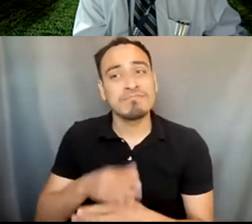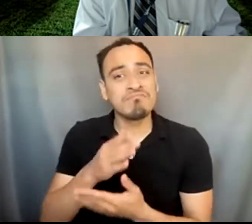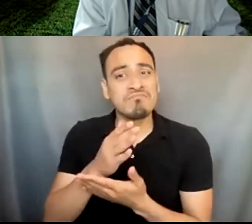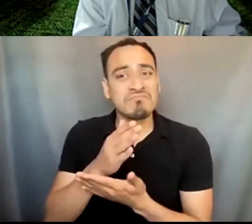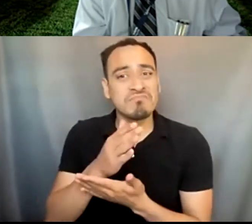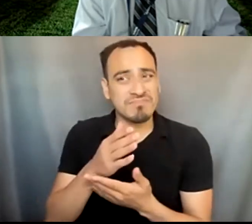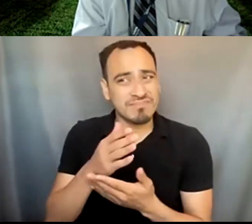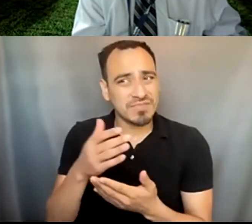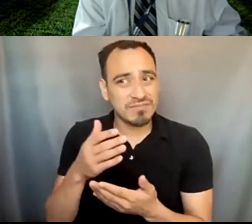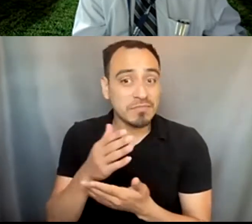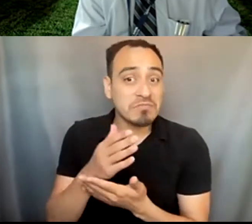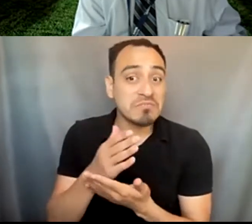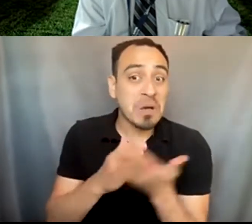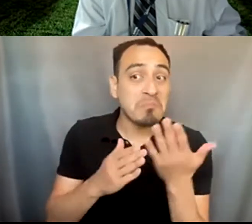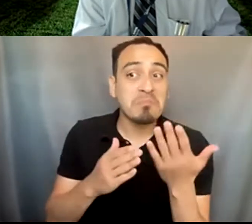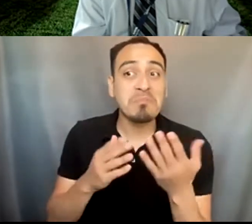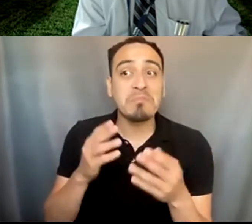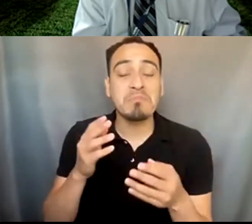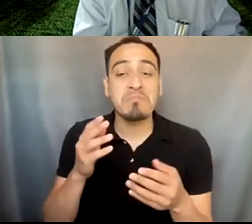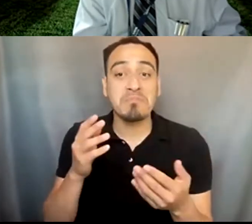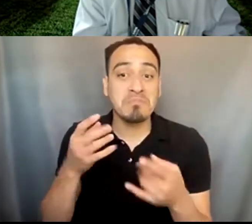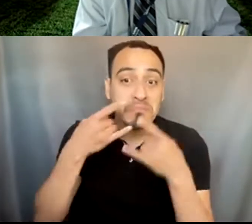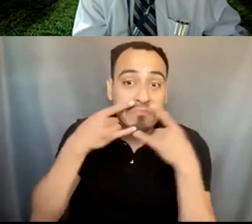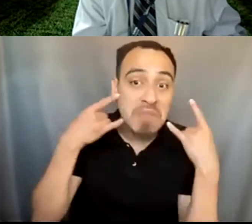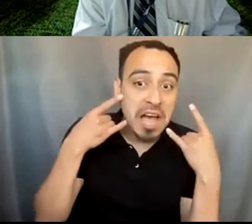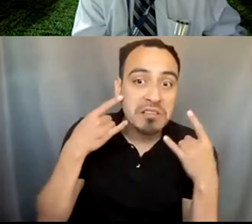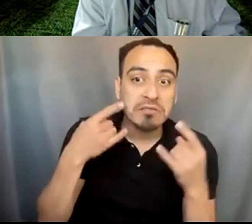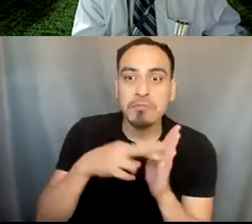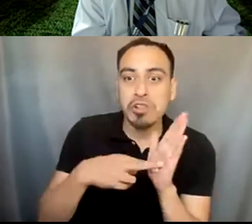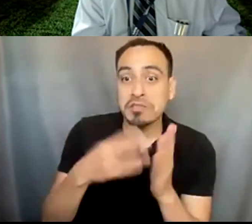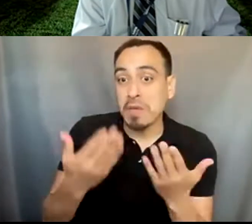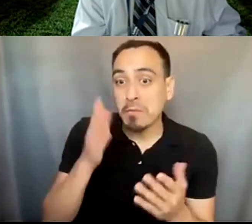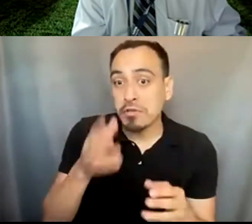we will see what that will look like on June 15th.